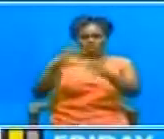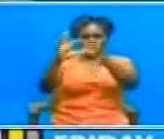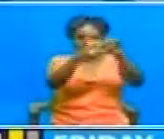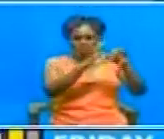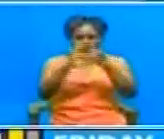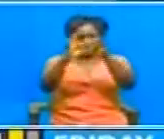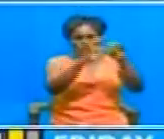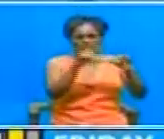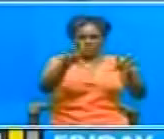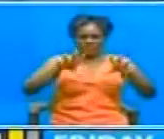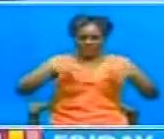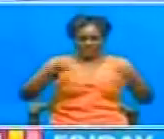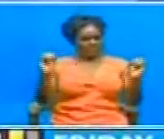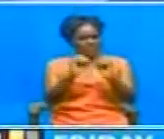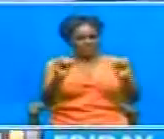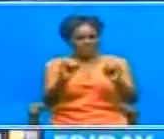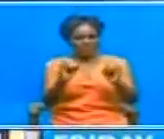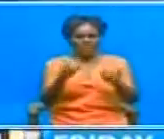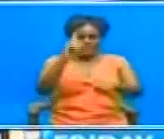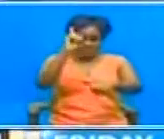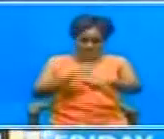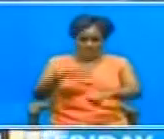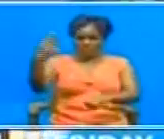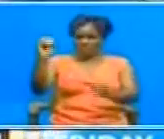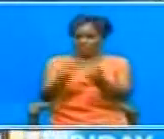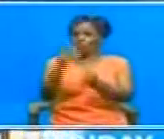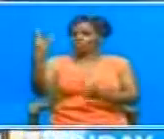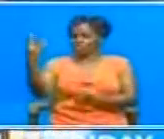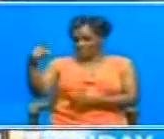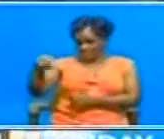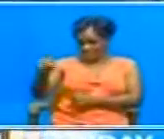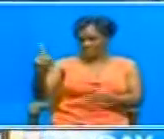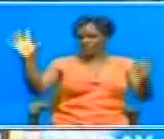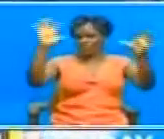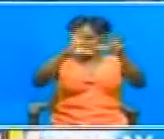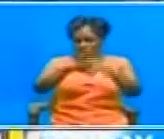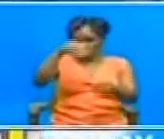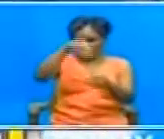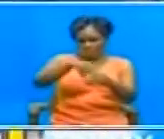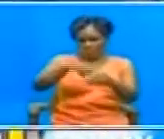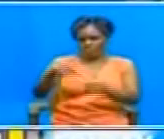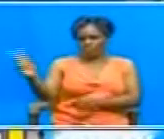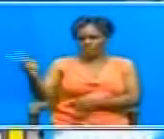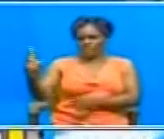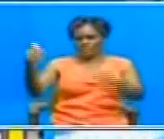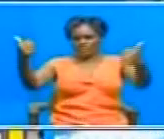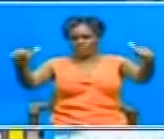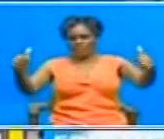He vehemently denied the claim, saying that at the time in 2014, he had not joined the Interior Ministry.